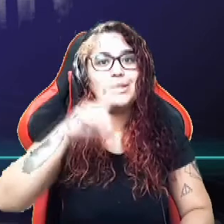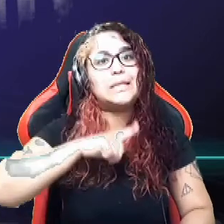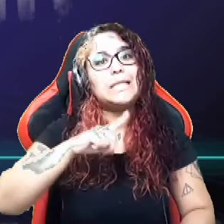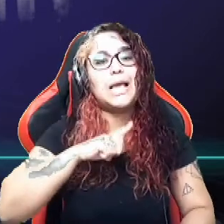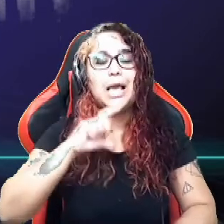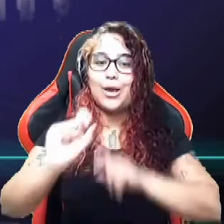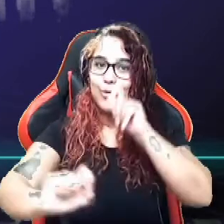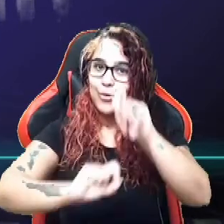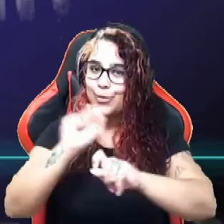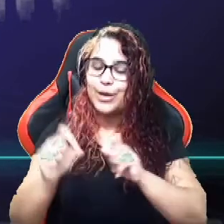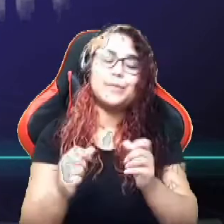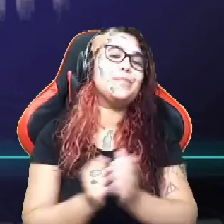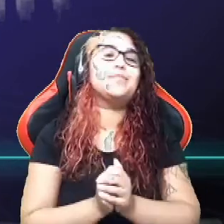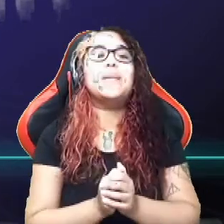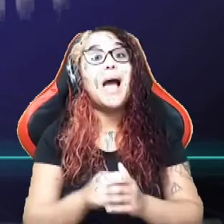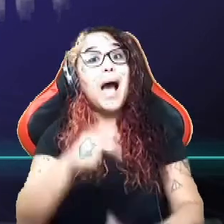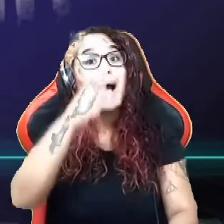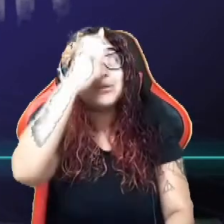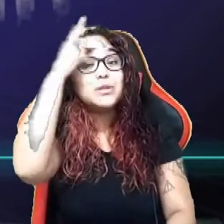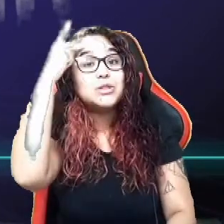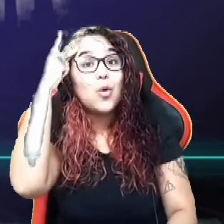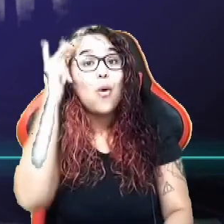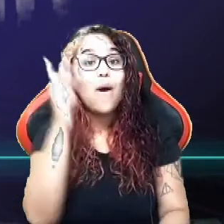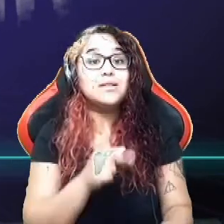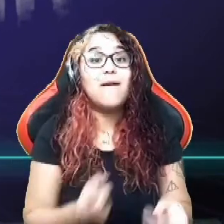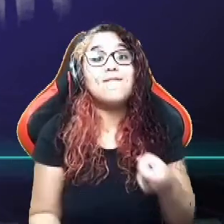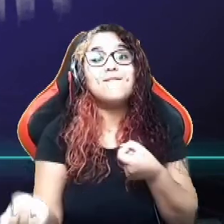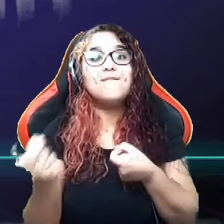reply to them, you're going to reap the fruit.